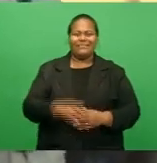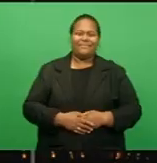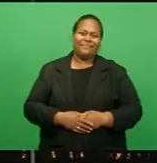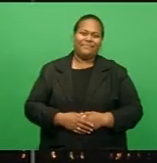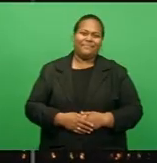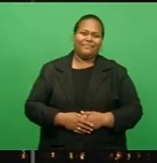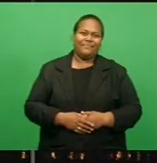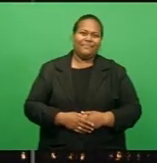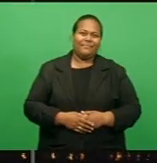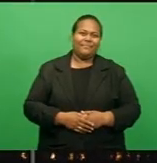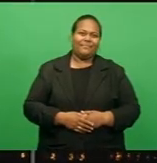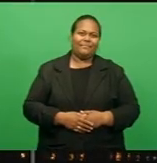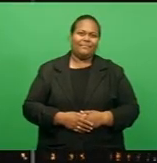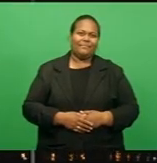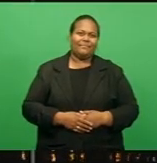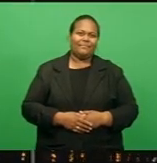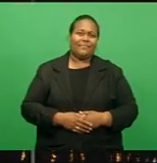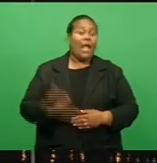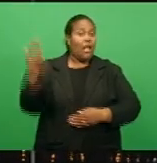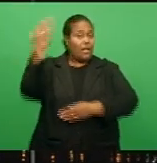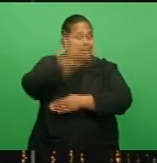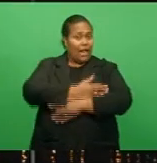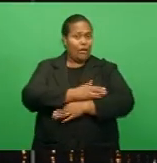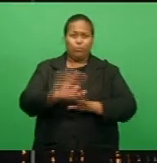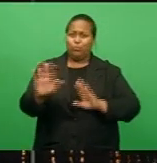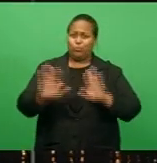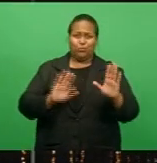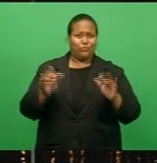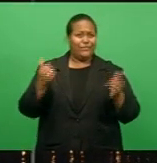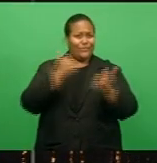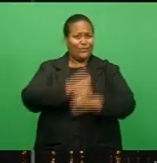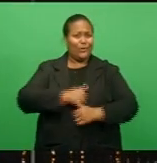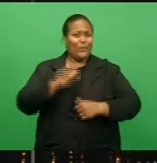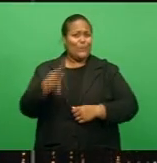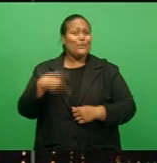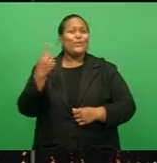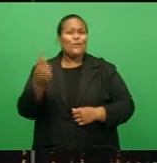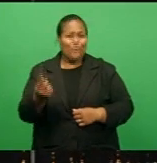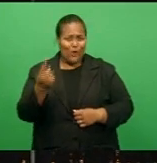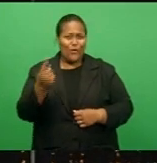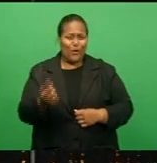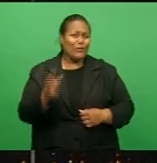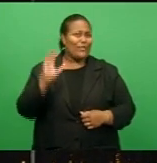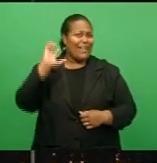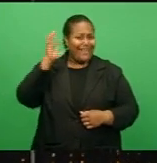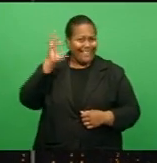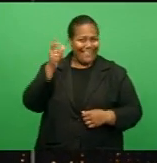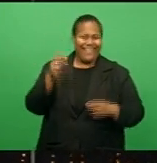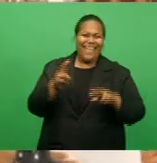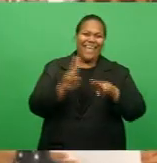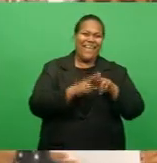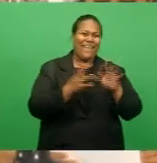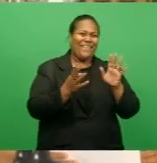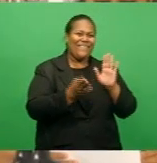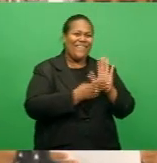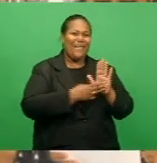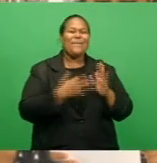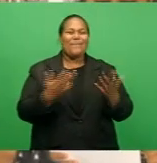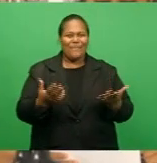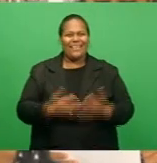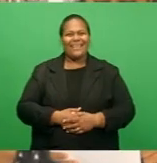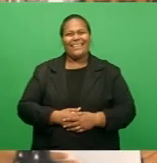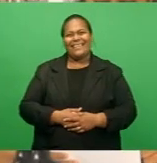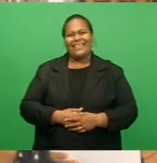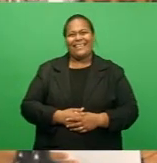News. It will be a night of entertainment and enjoyment at tomorrow's Mirchi FM and Radio Fiji 2 Diwali Doom.